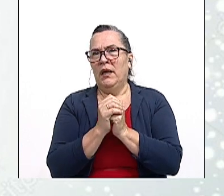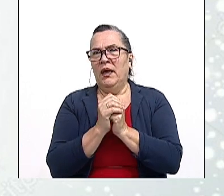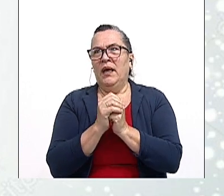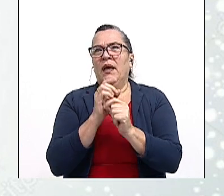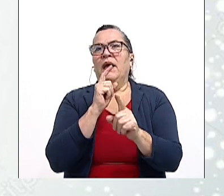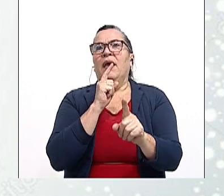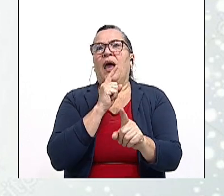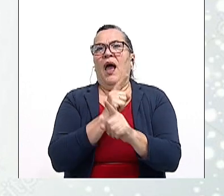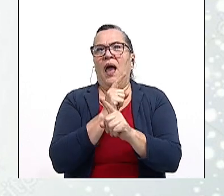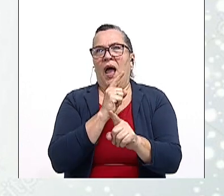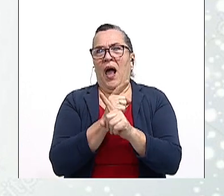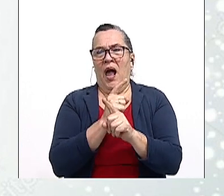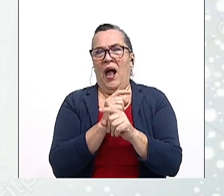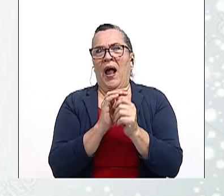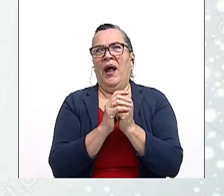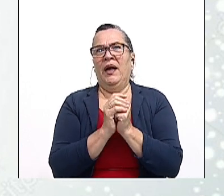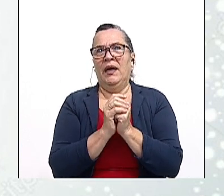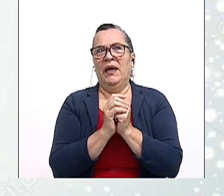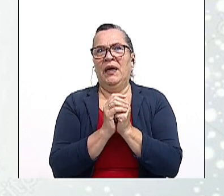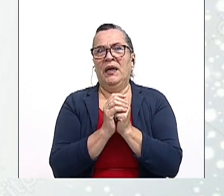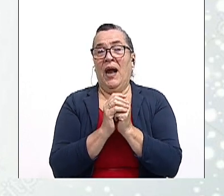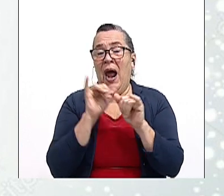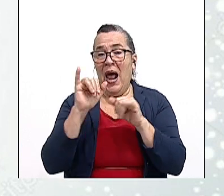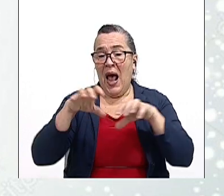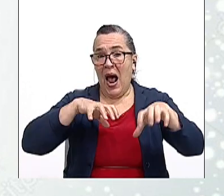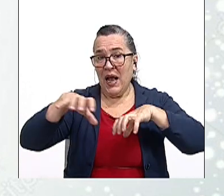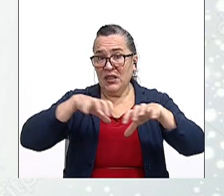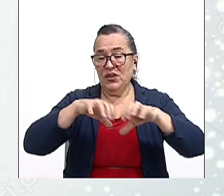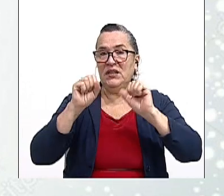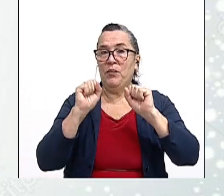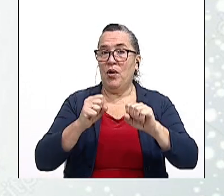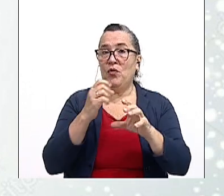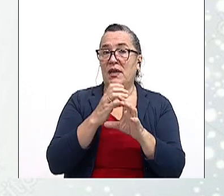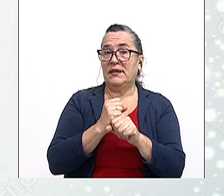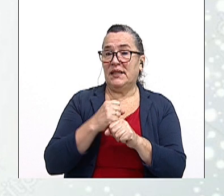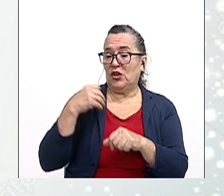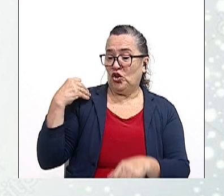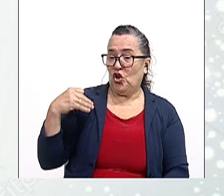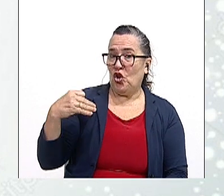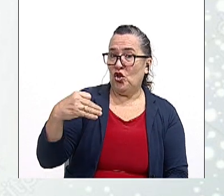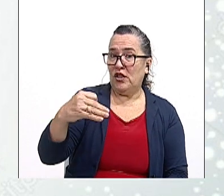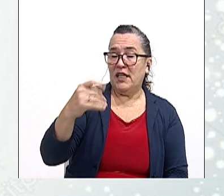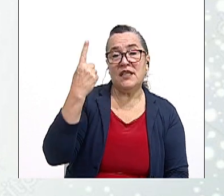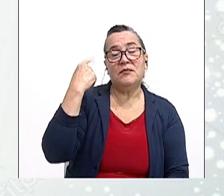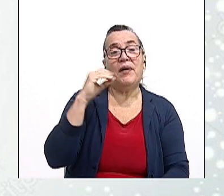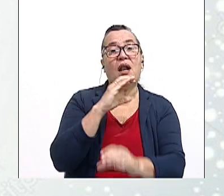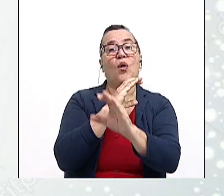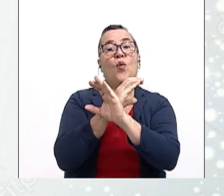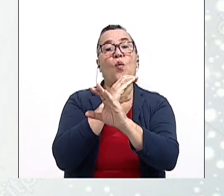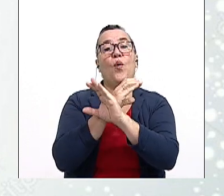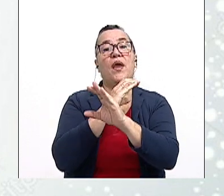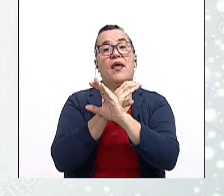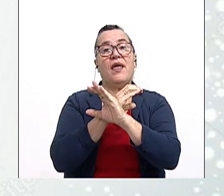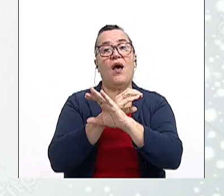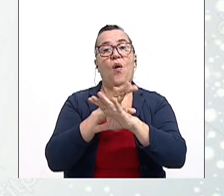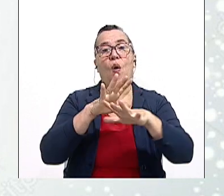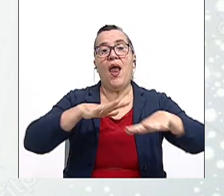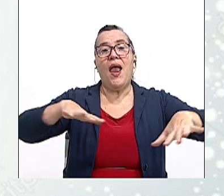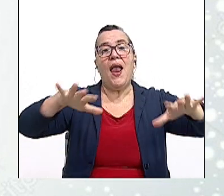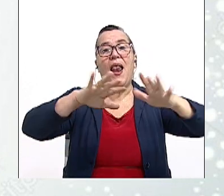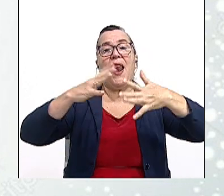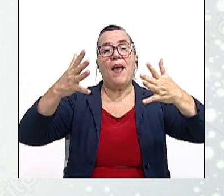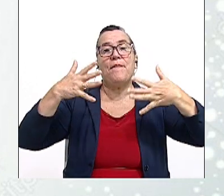Exactly. Among others, these are actions that we can do every day to care of the